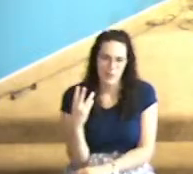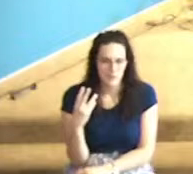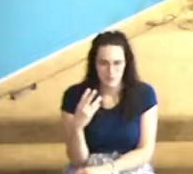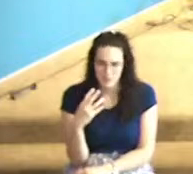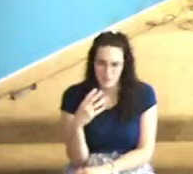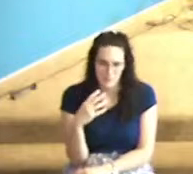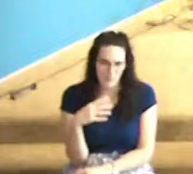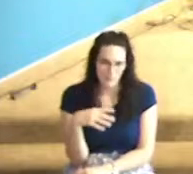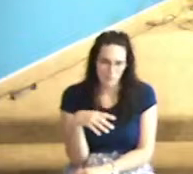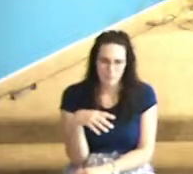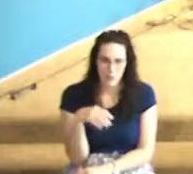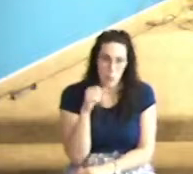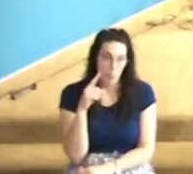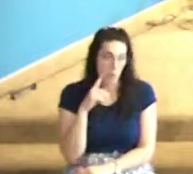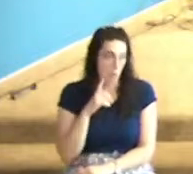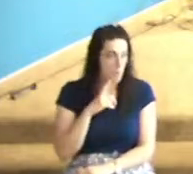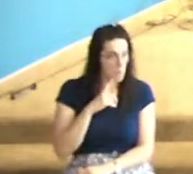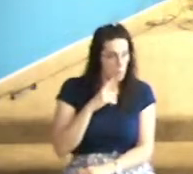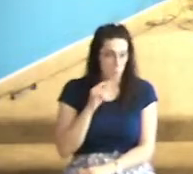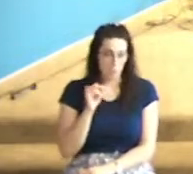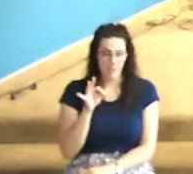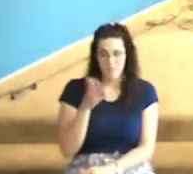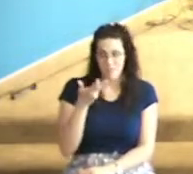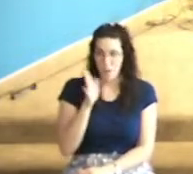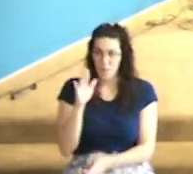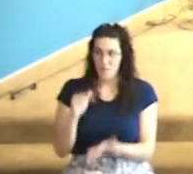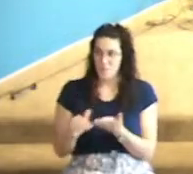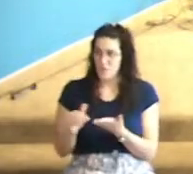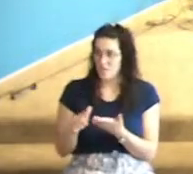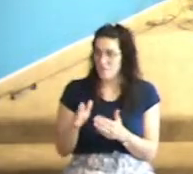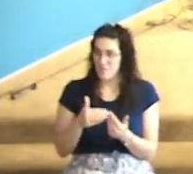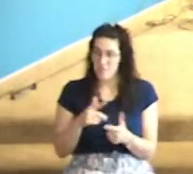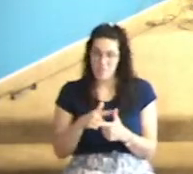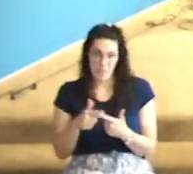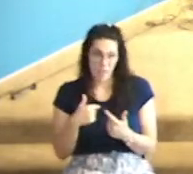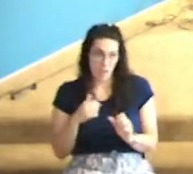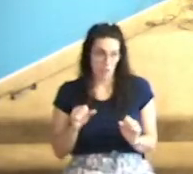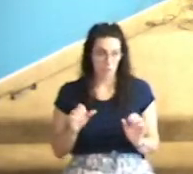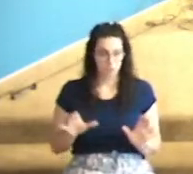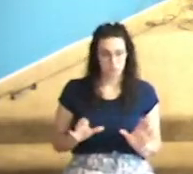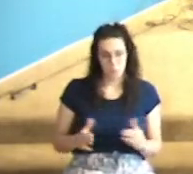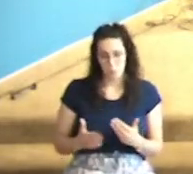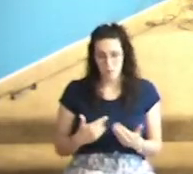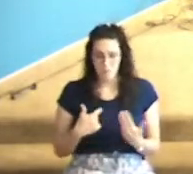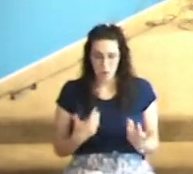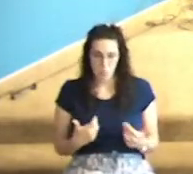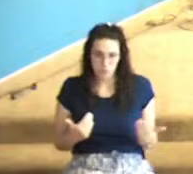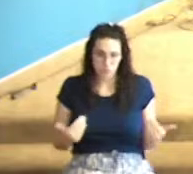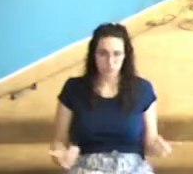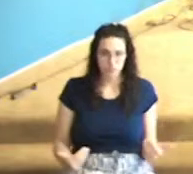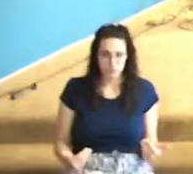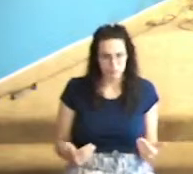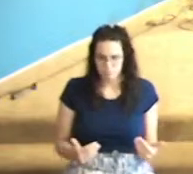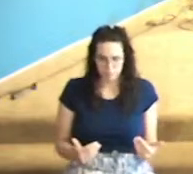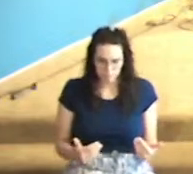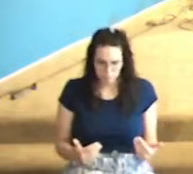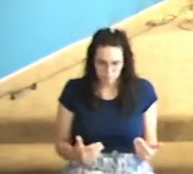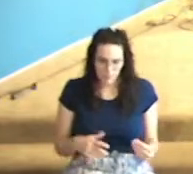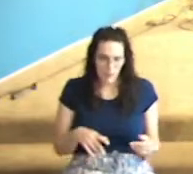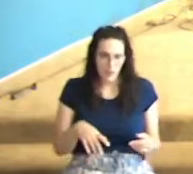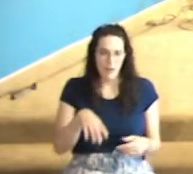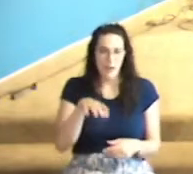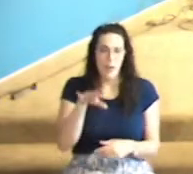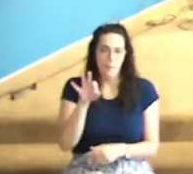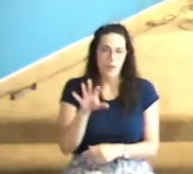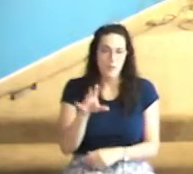Don't abuse it. Don't think, okay, well, if God's going to forgive me, then I can do whatever I want. Because the Apostle Paul